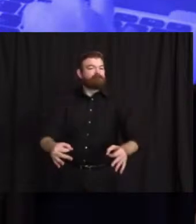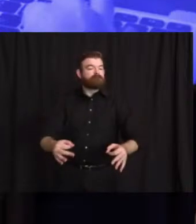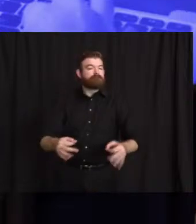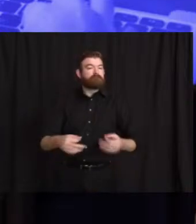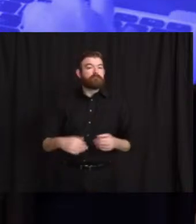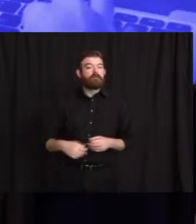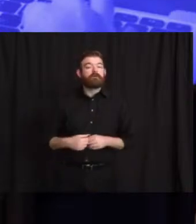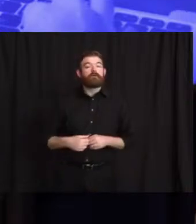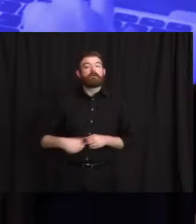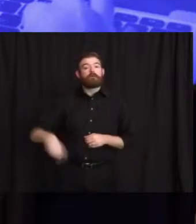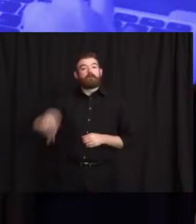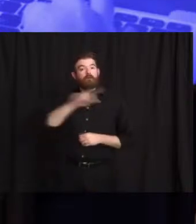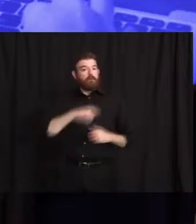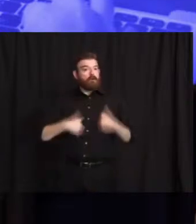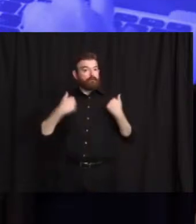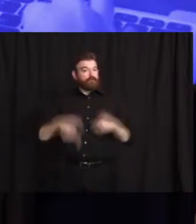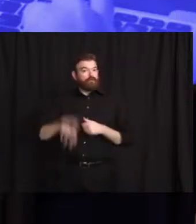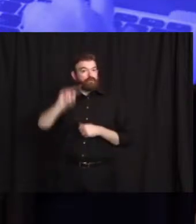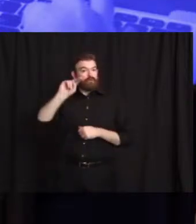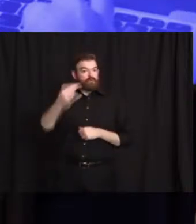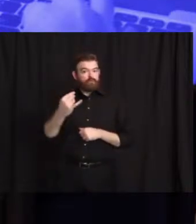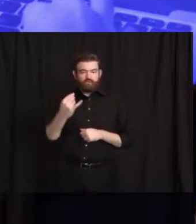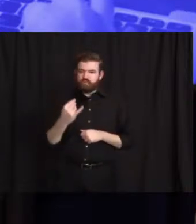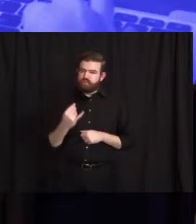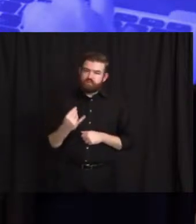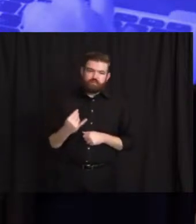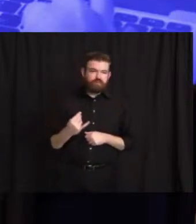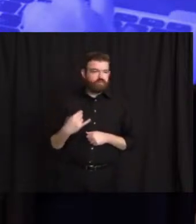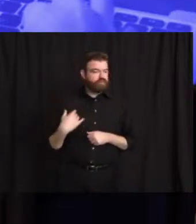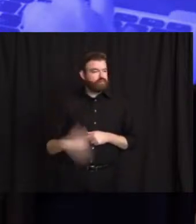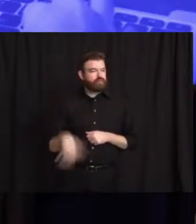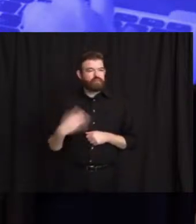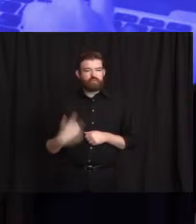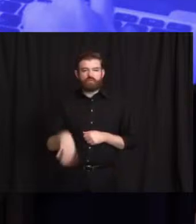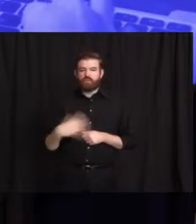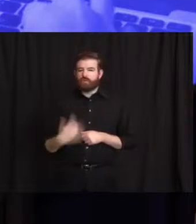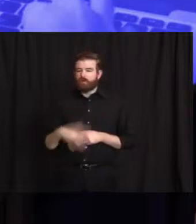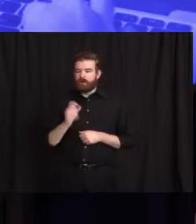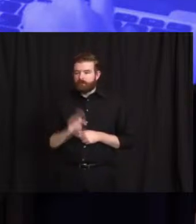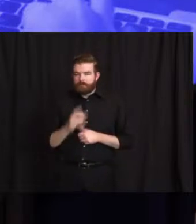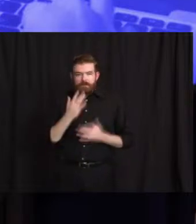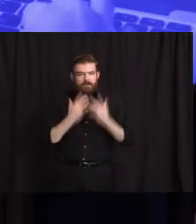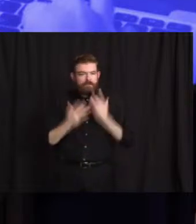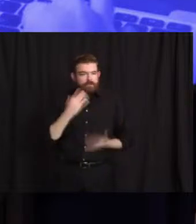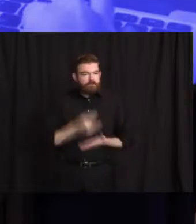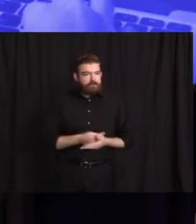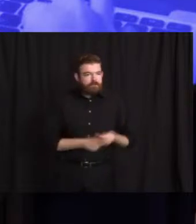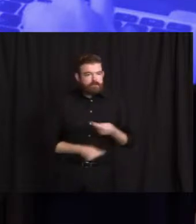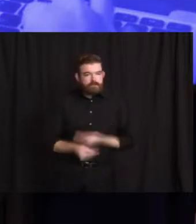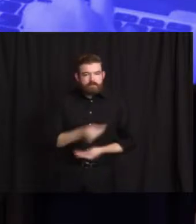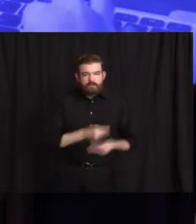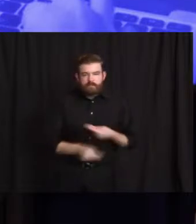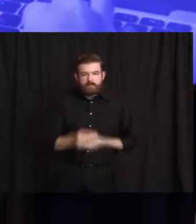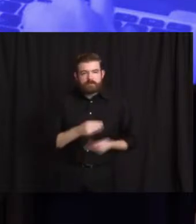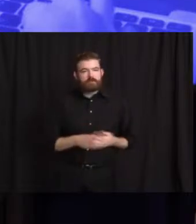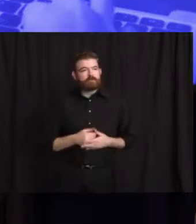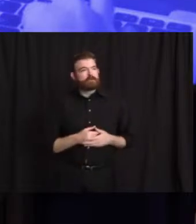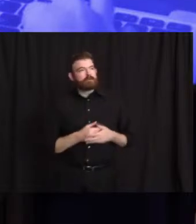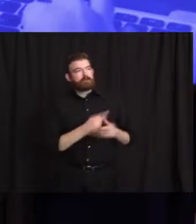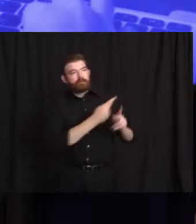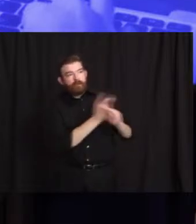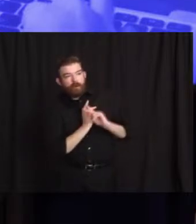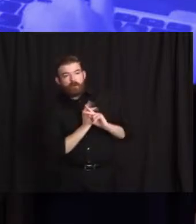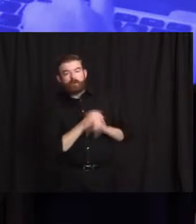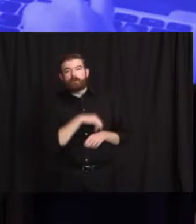a combination of serious budget tightening, critically needed borrowing, and federal assistance. Much